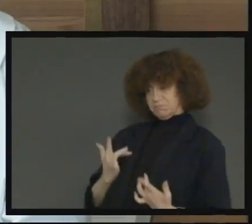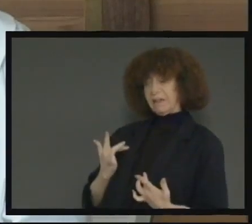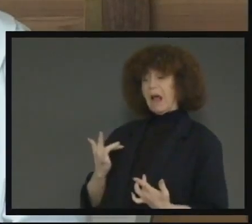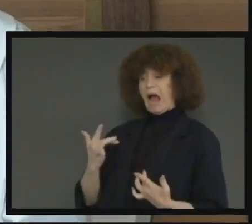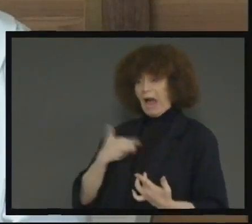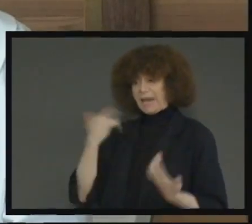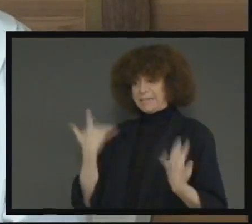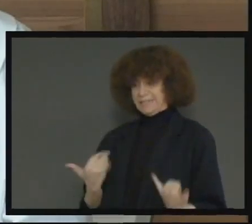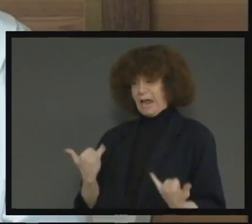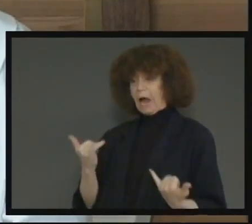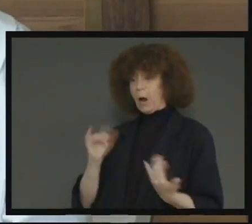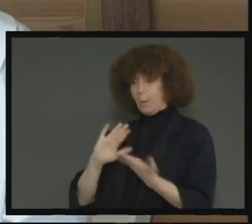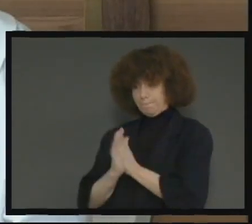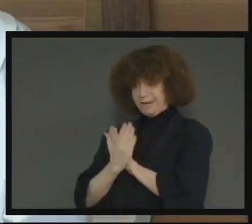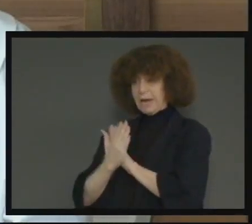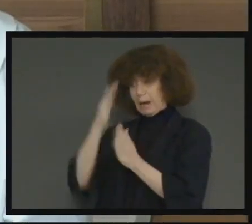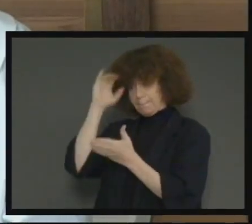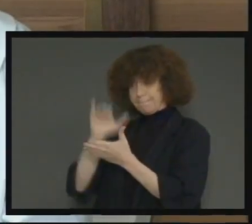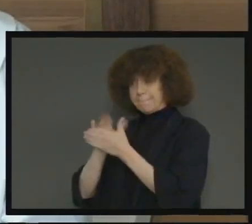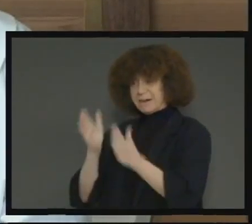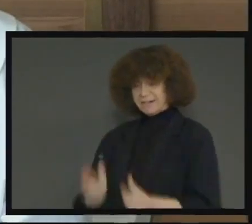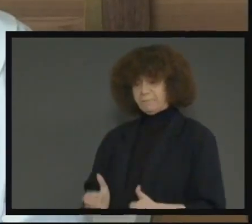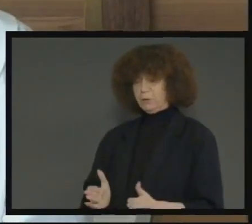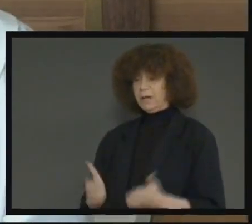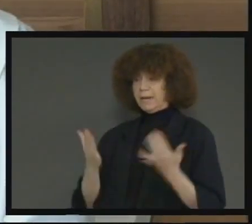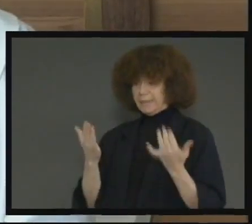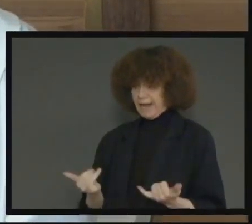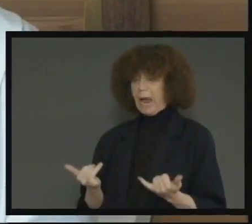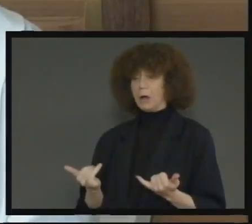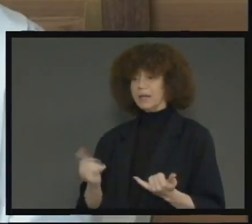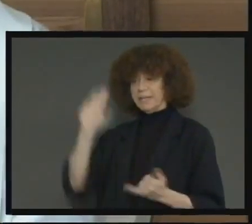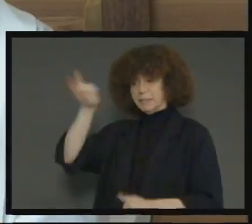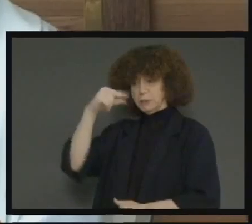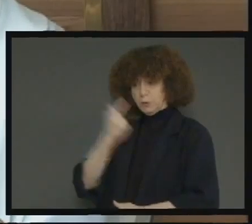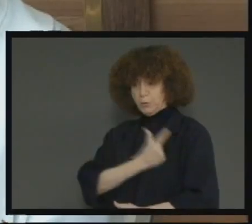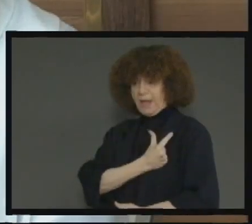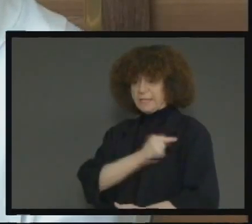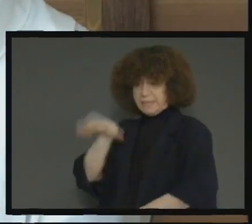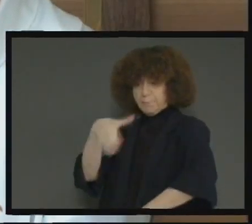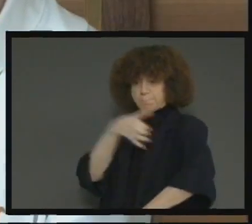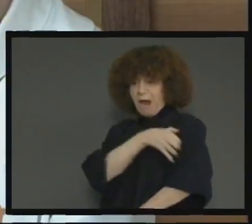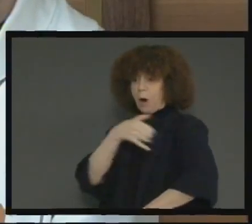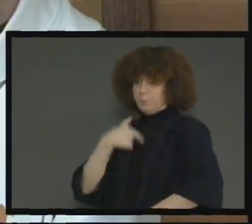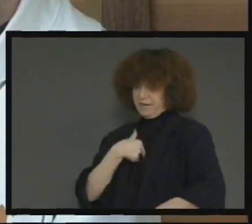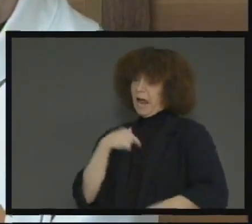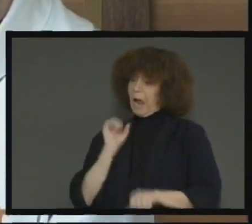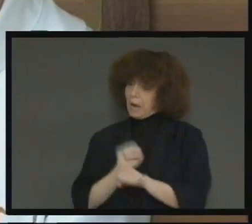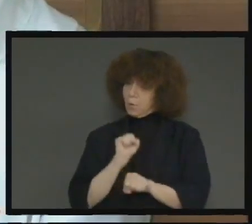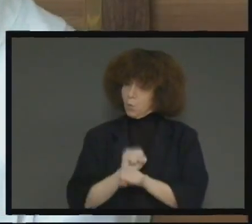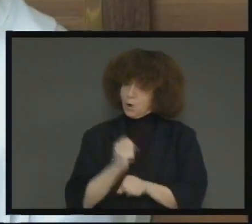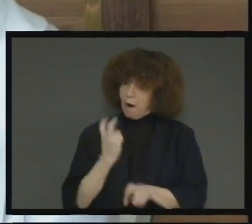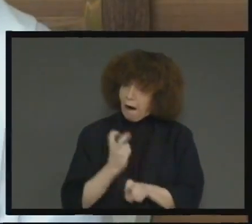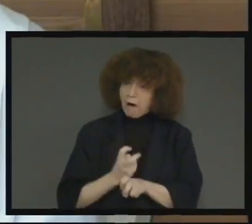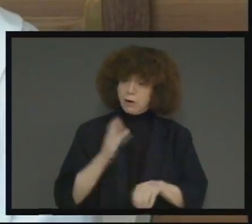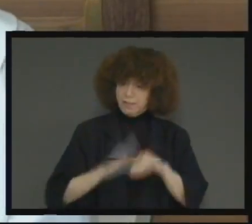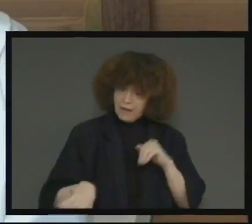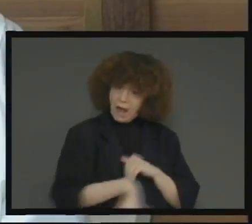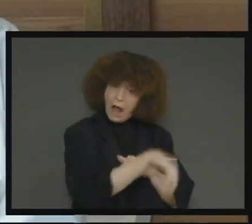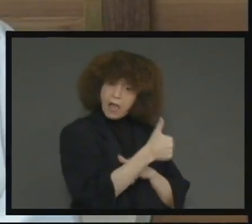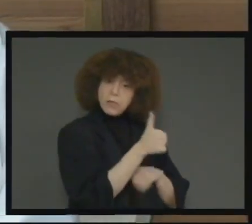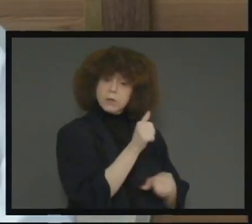When Moses turned again into the camp, his assistant Joshua, the son of Nun, a young man, would